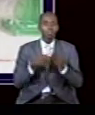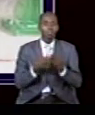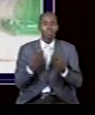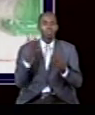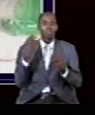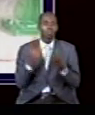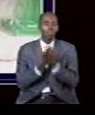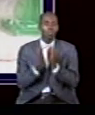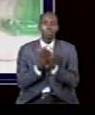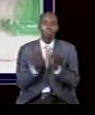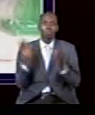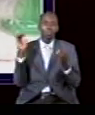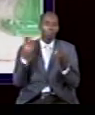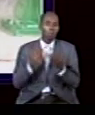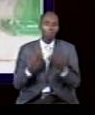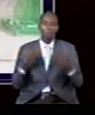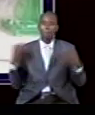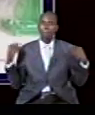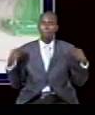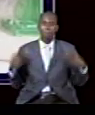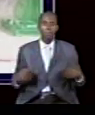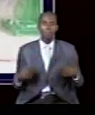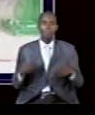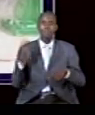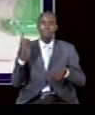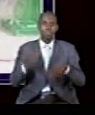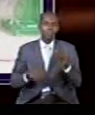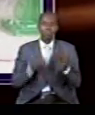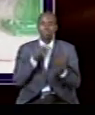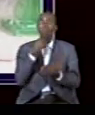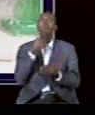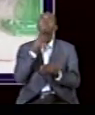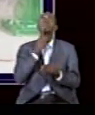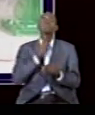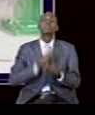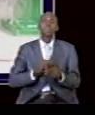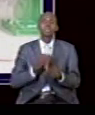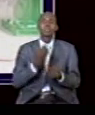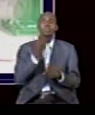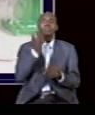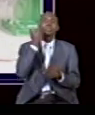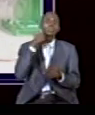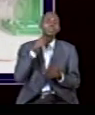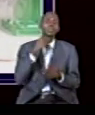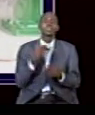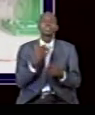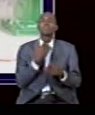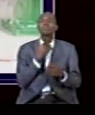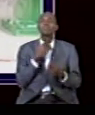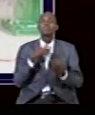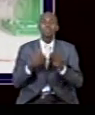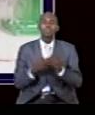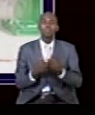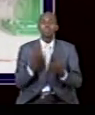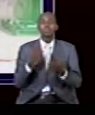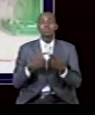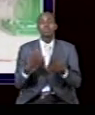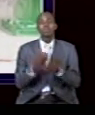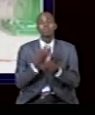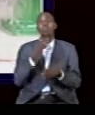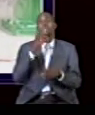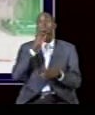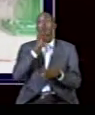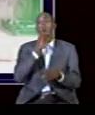painful. I could not swallow spit. I could not eat or drink water very well. If I want to swallow spit or drink water, it will be very